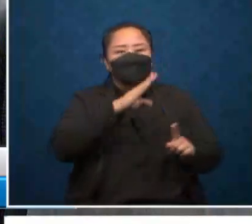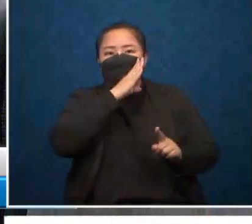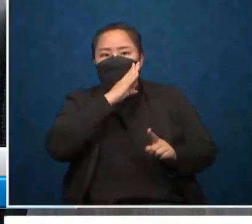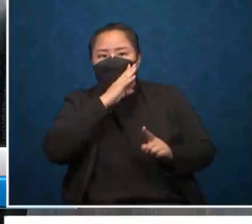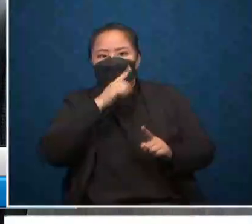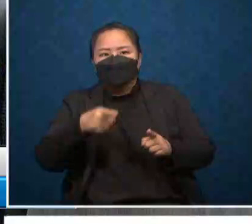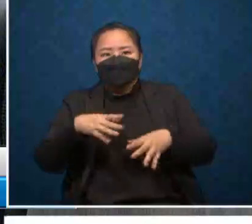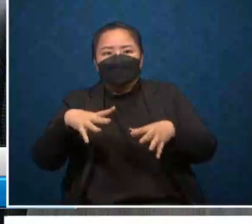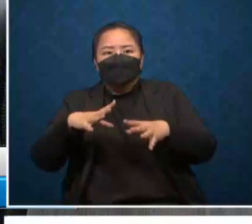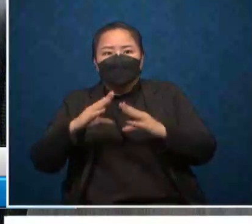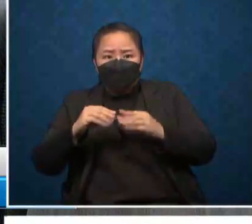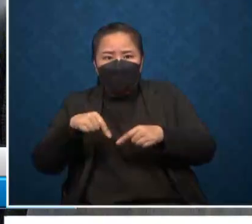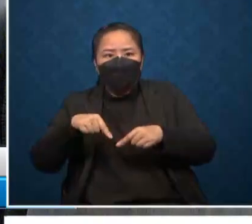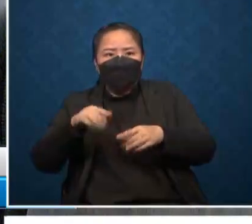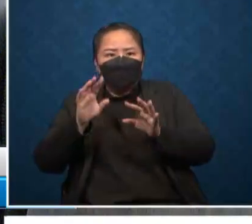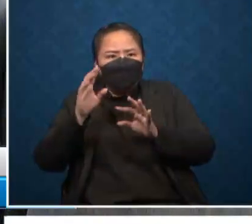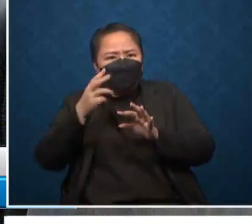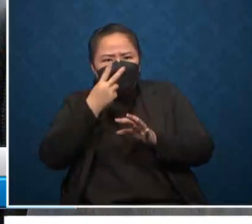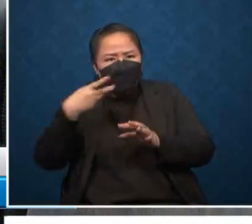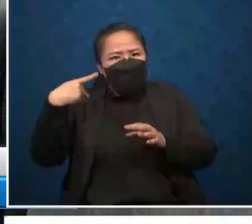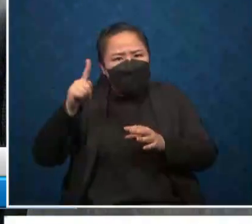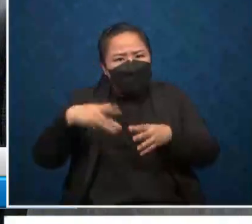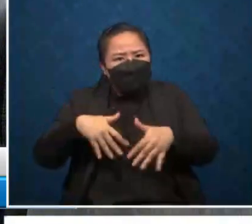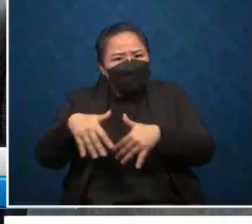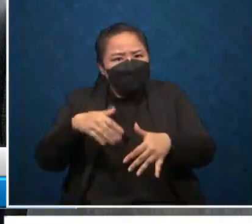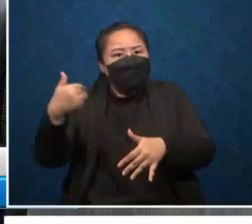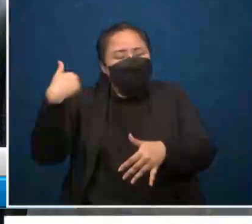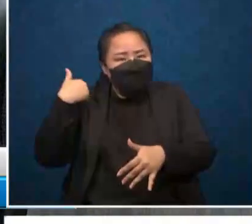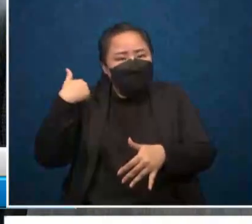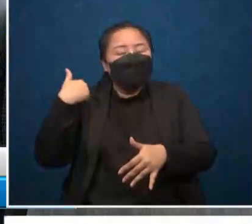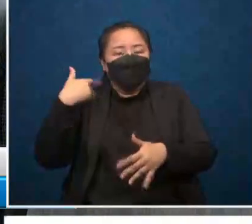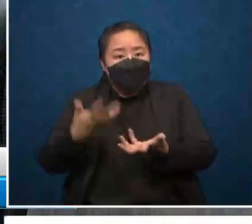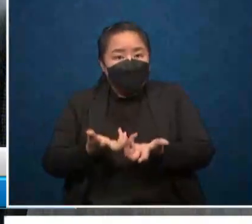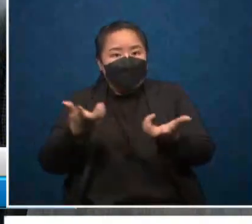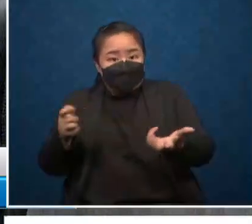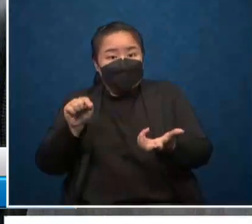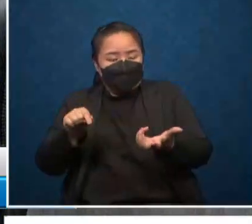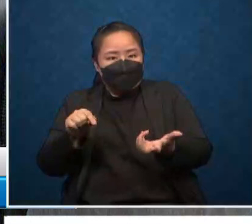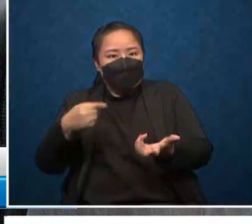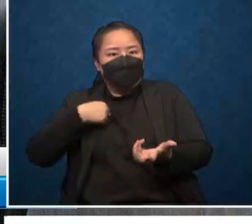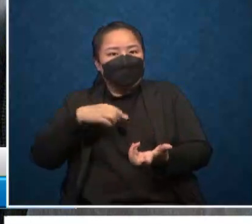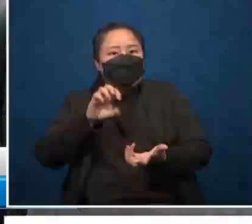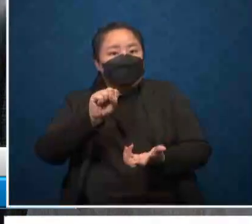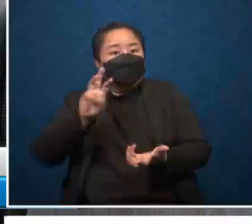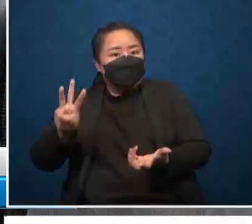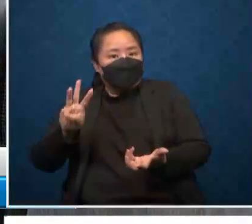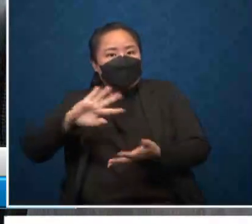to the religious, and to the journalist the attacker, The to the culture and culture, culture, be better.